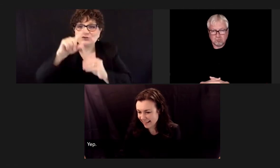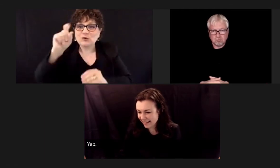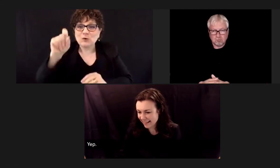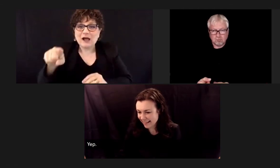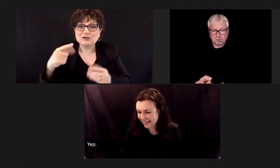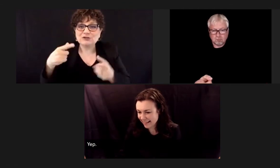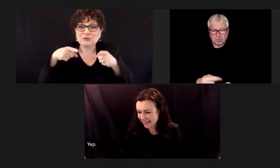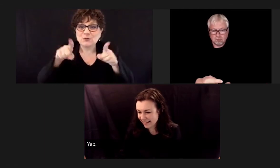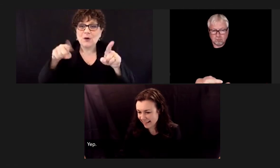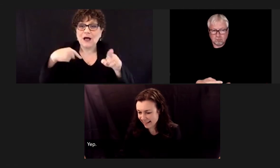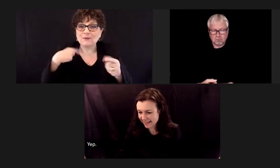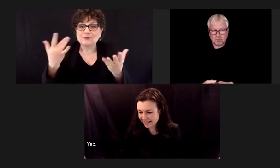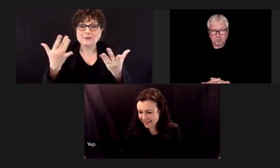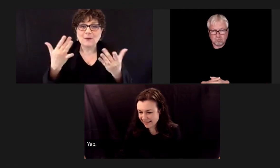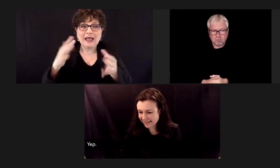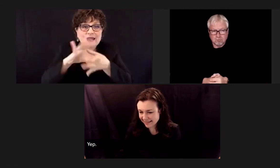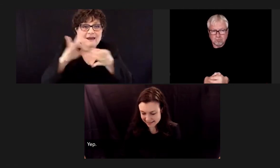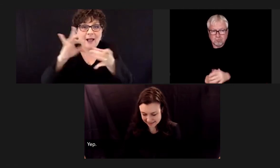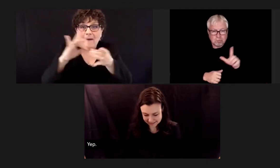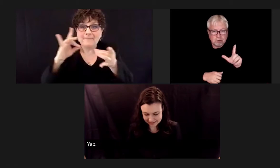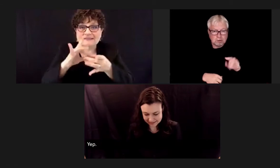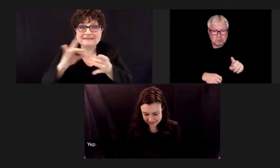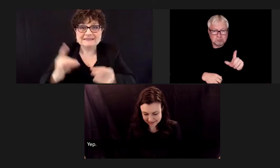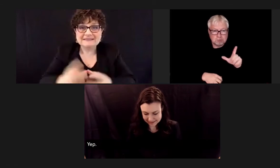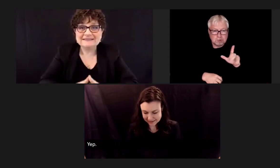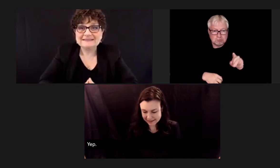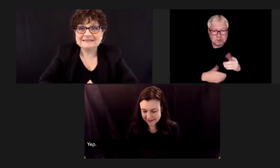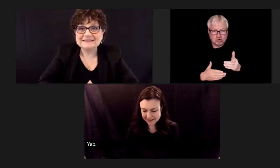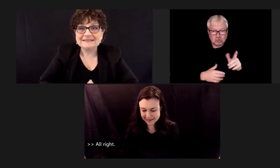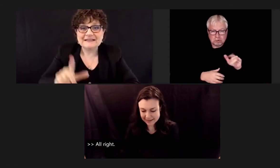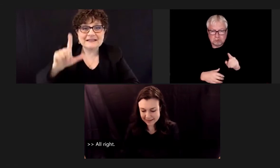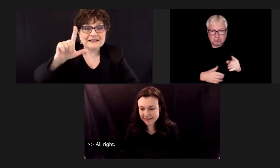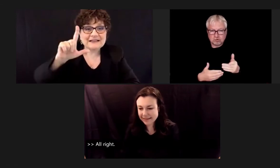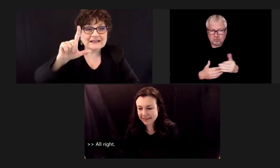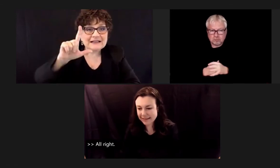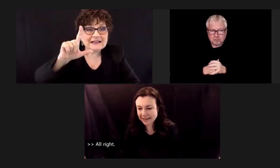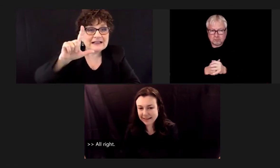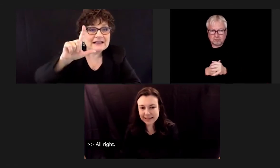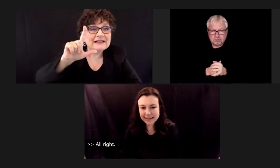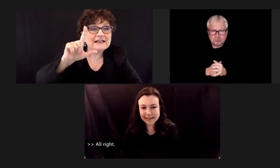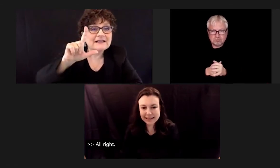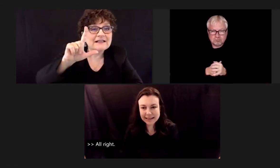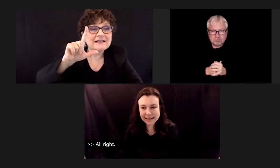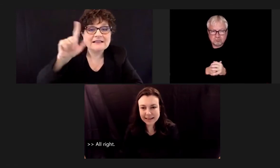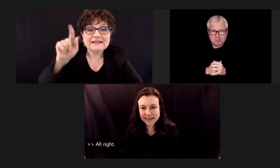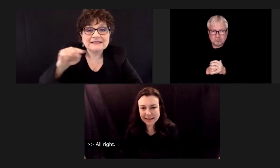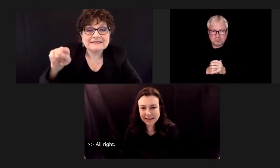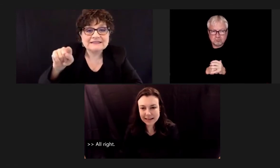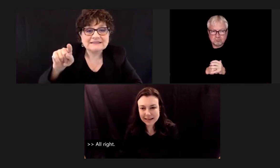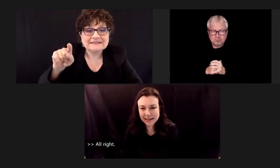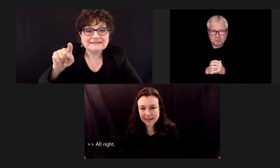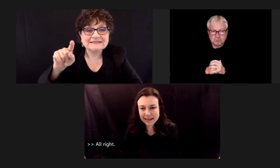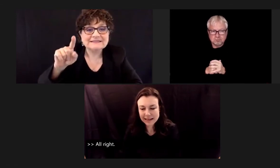All right. Are there any additional questions while we're waiting? Any comments?